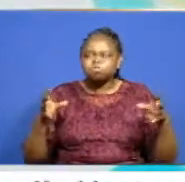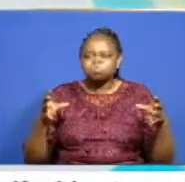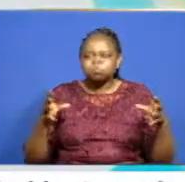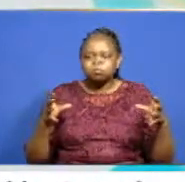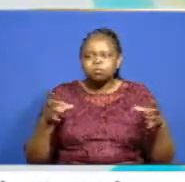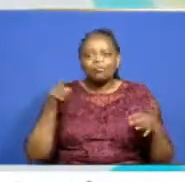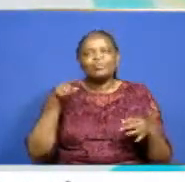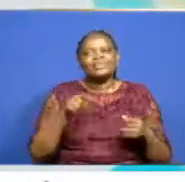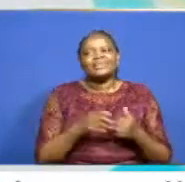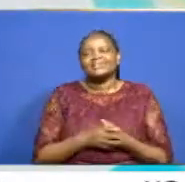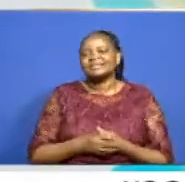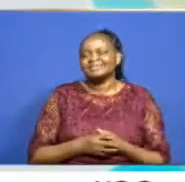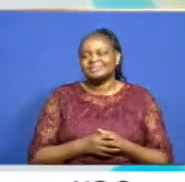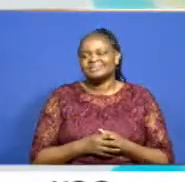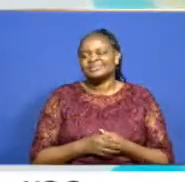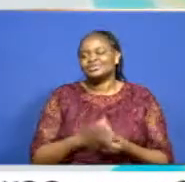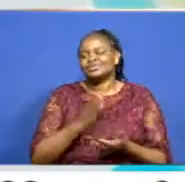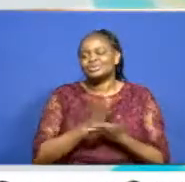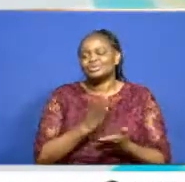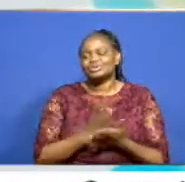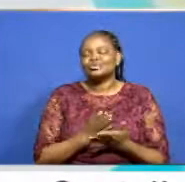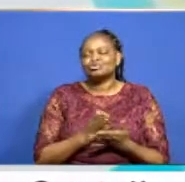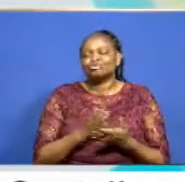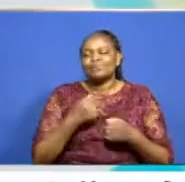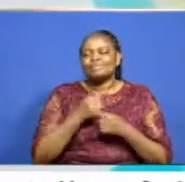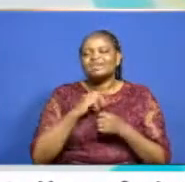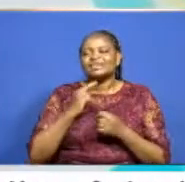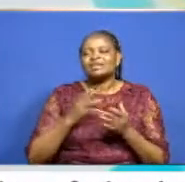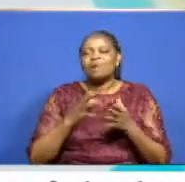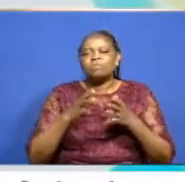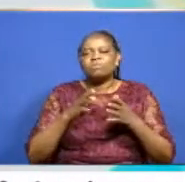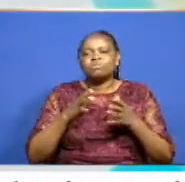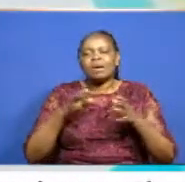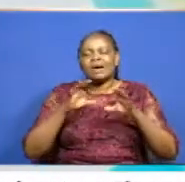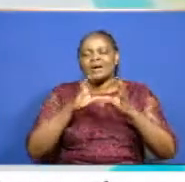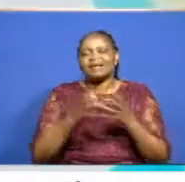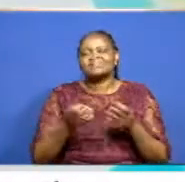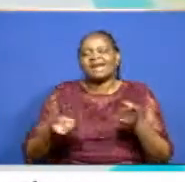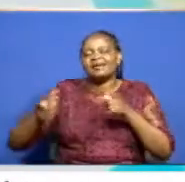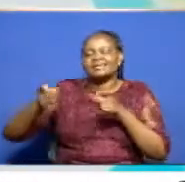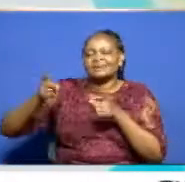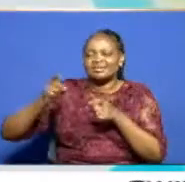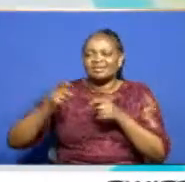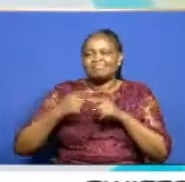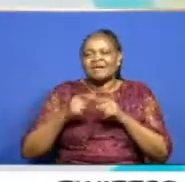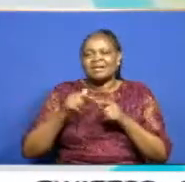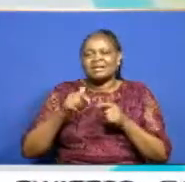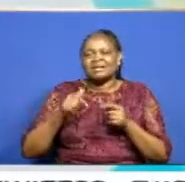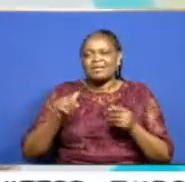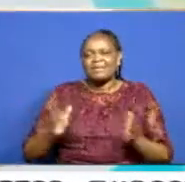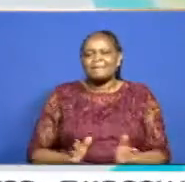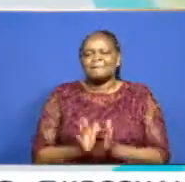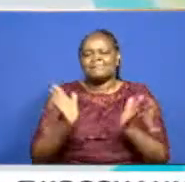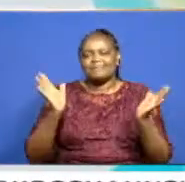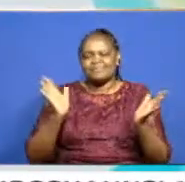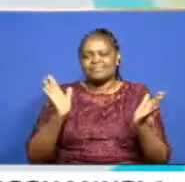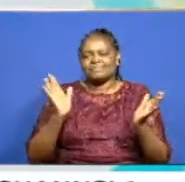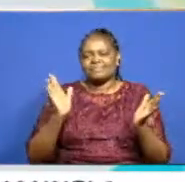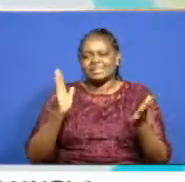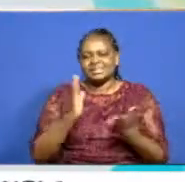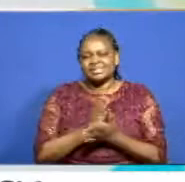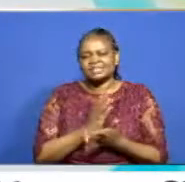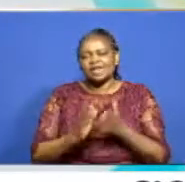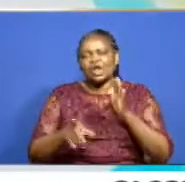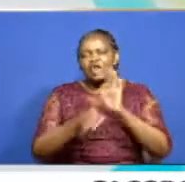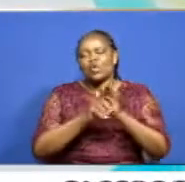also calls for increase in infrastructure. Unlike the public sector, where the law demands that the